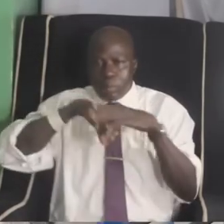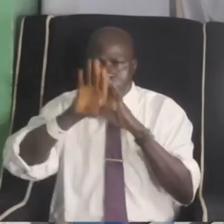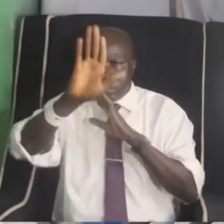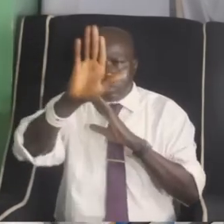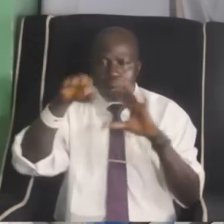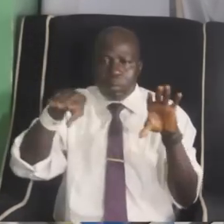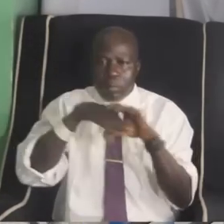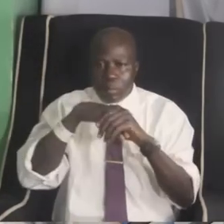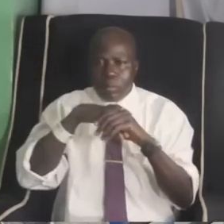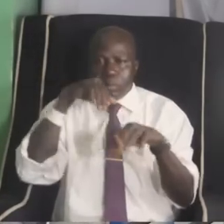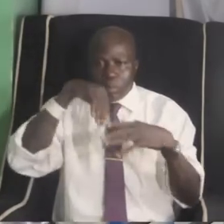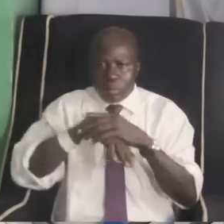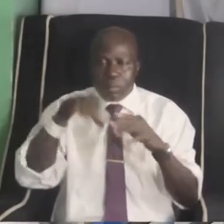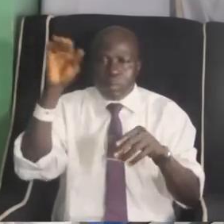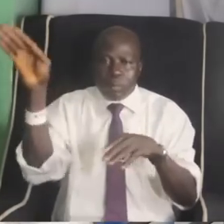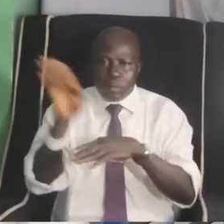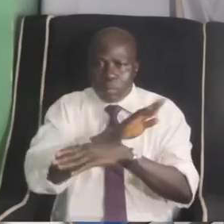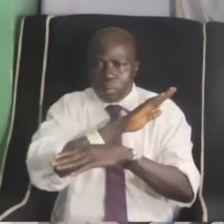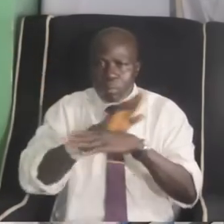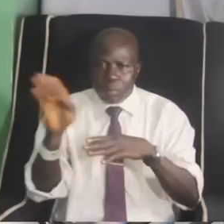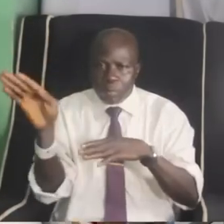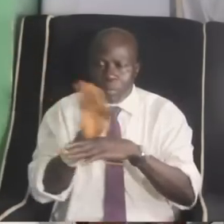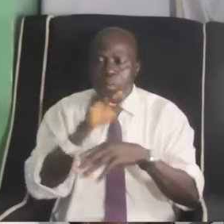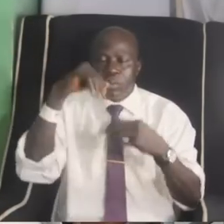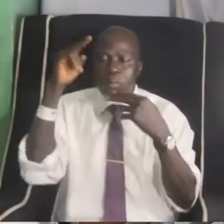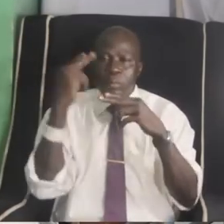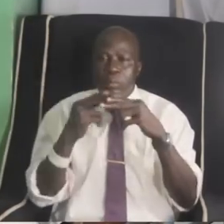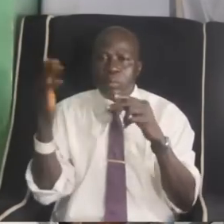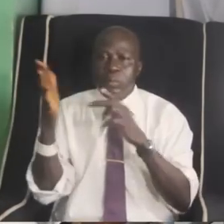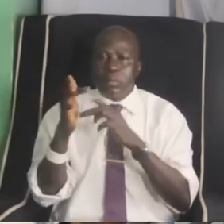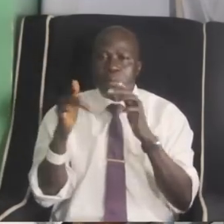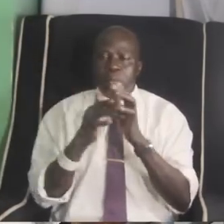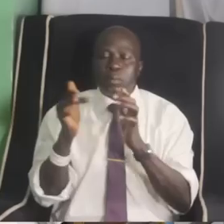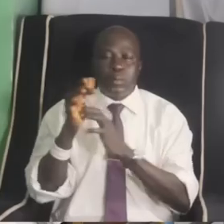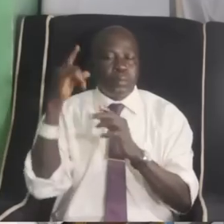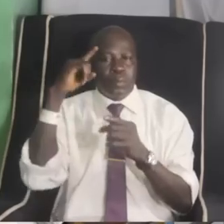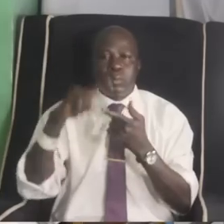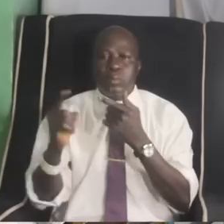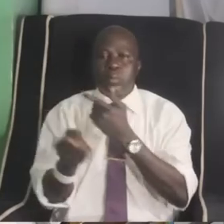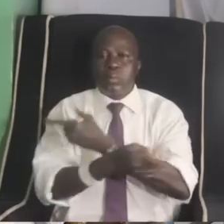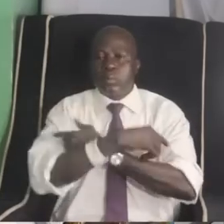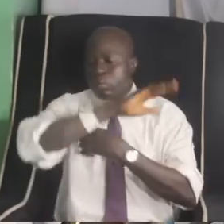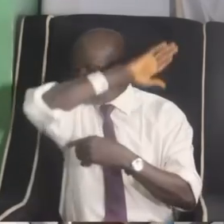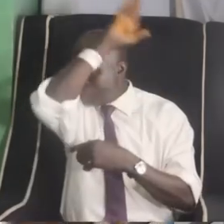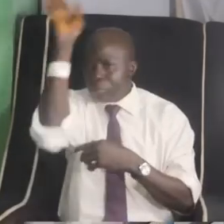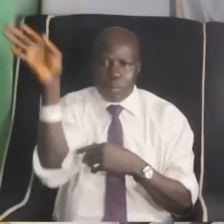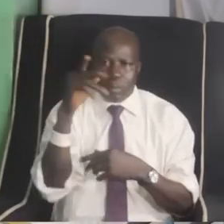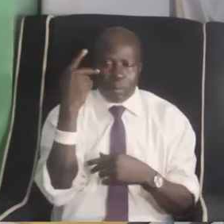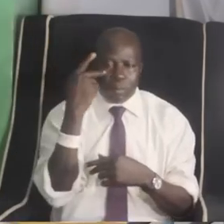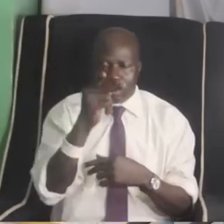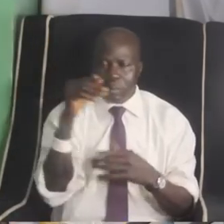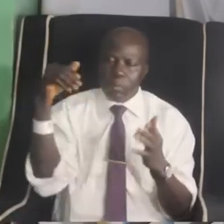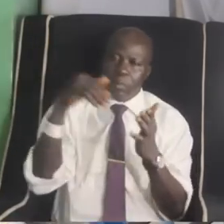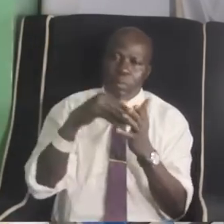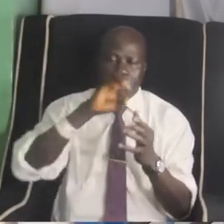your marriage. Ninu ise re. In your business. Loruko Jesu. In the name of Jesus. Lati oni lo. O ni imo lai lai. You see